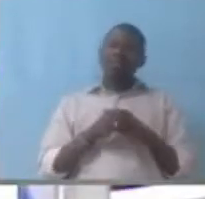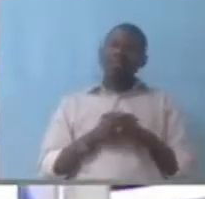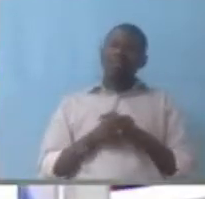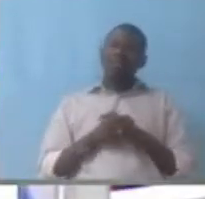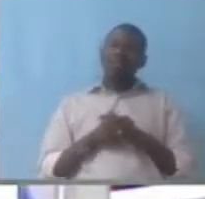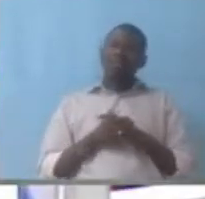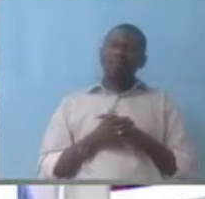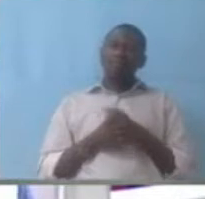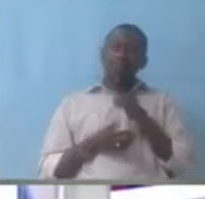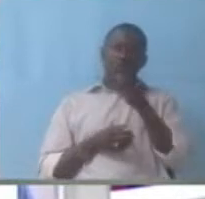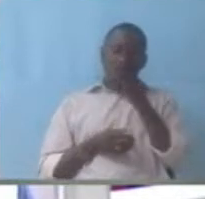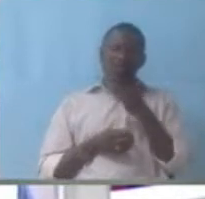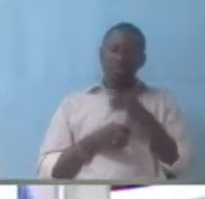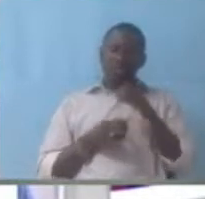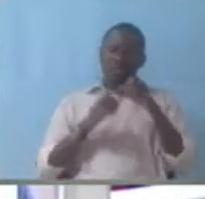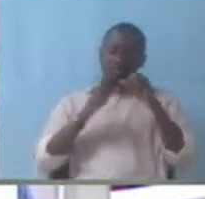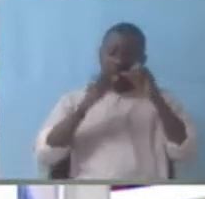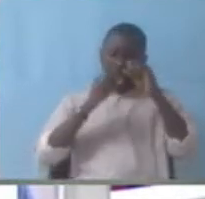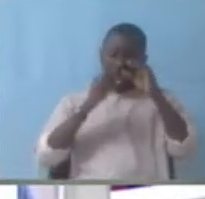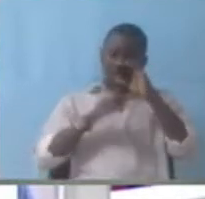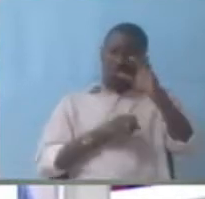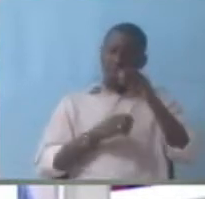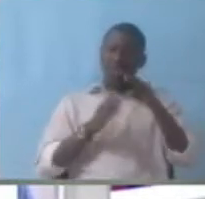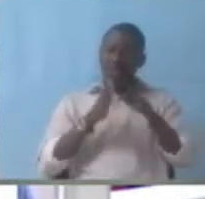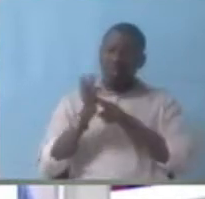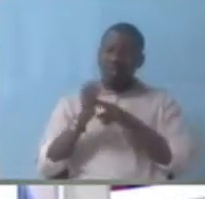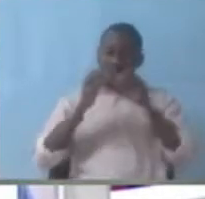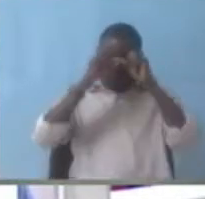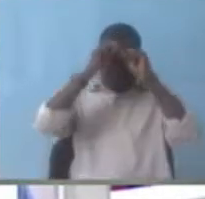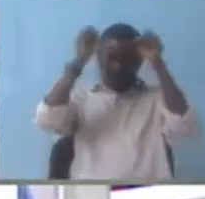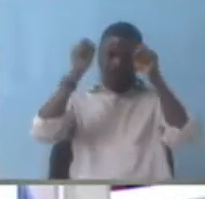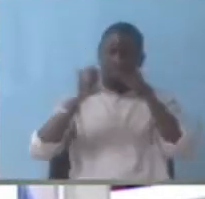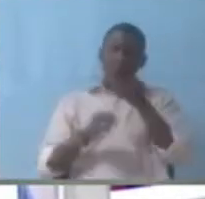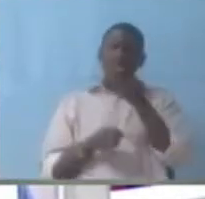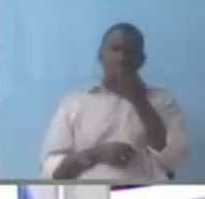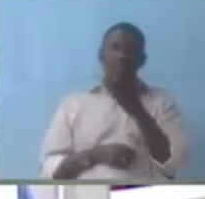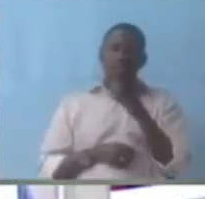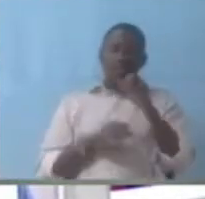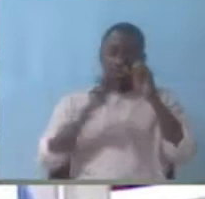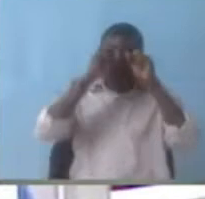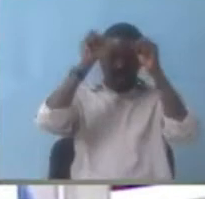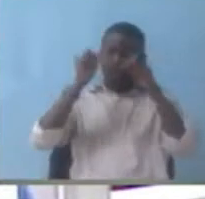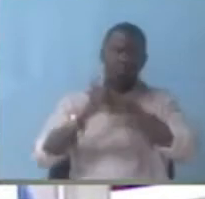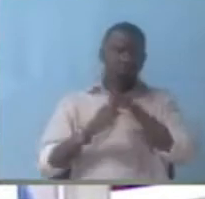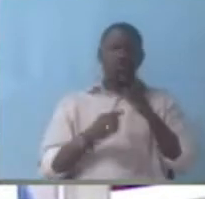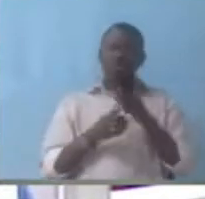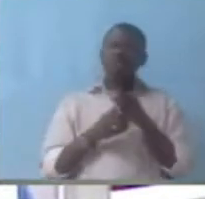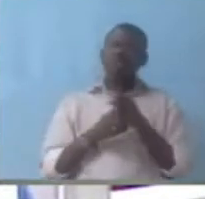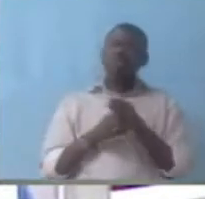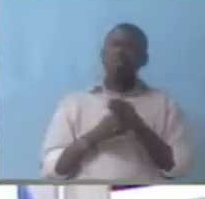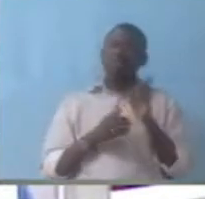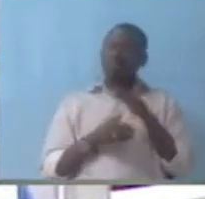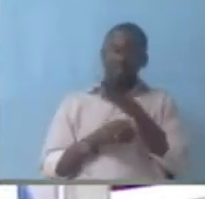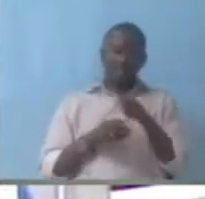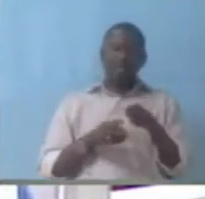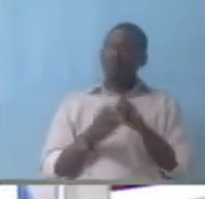You said the country needed a legitimate, it needed a government. Yes. You have said the government was not legitimate. You have reiterated